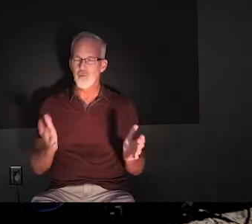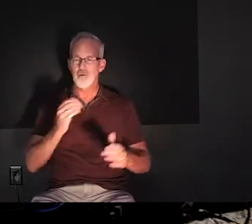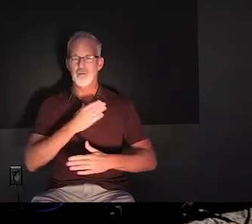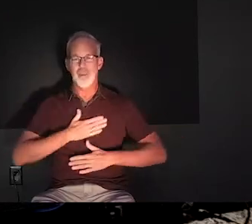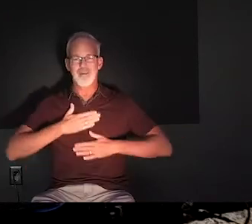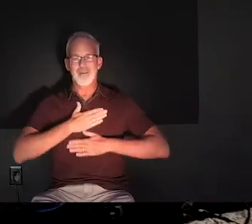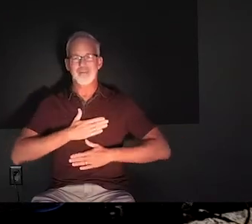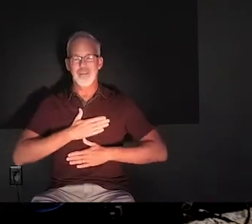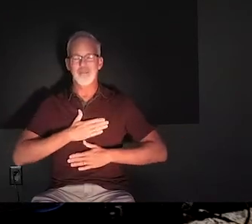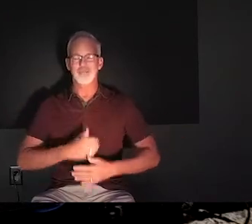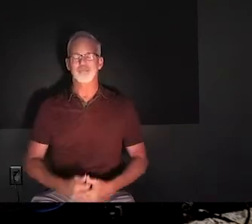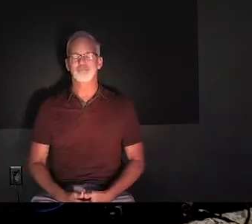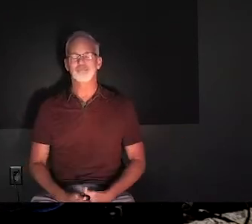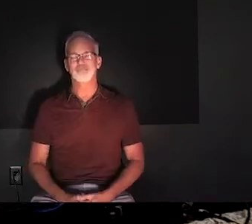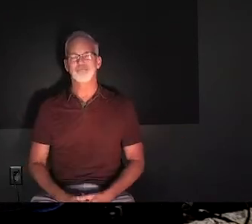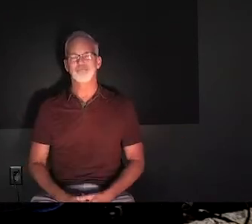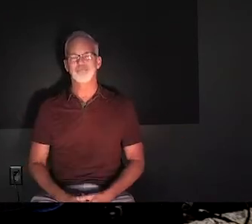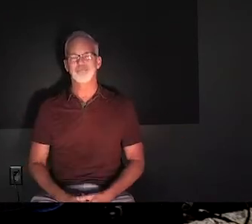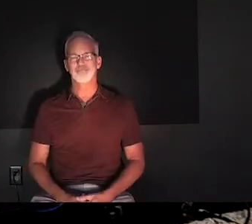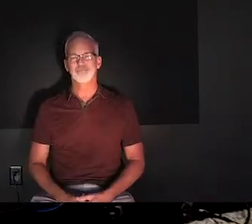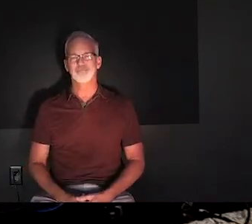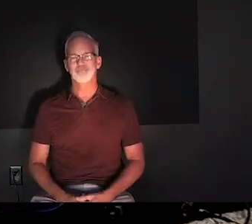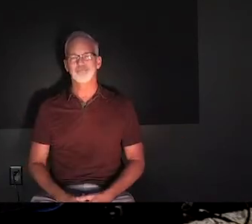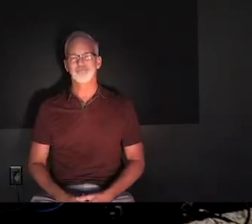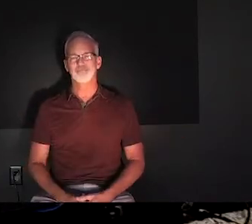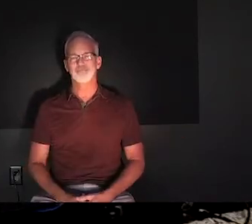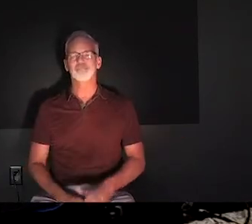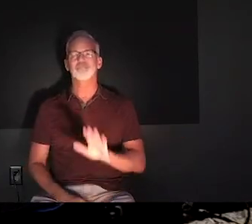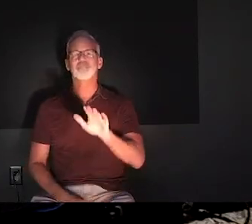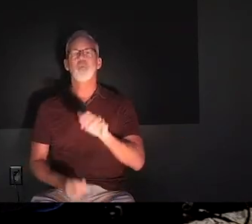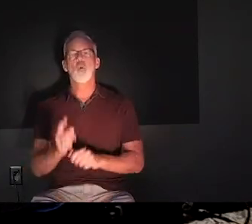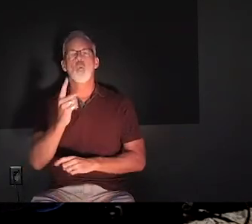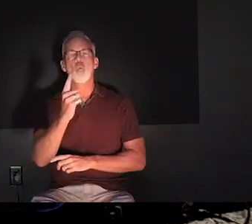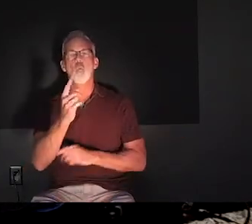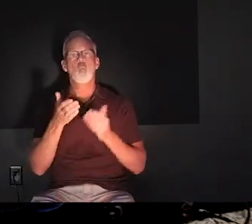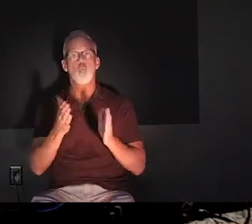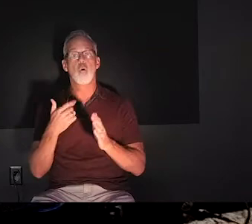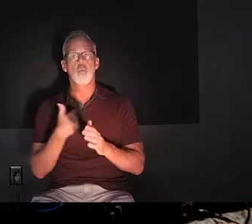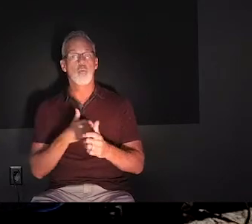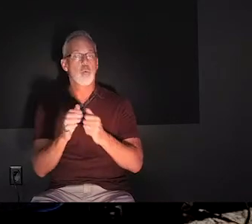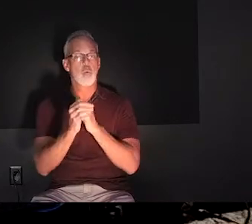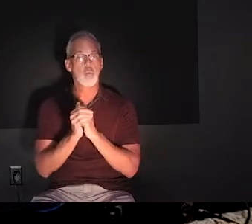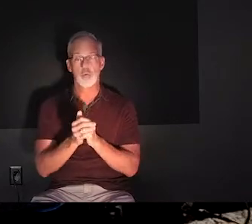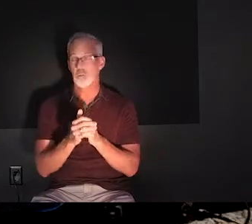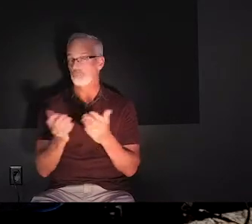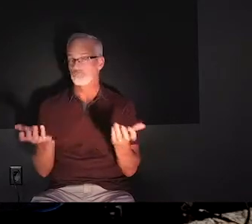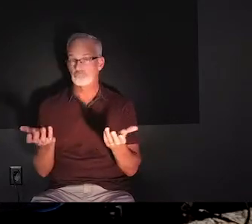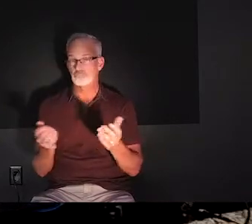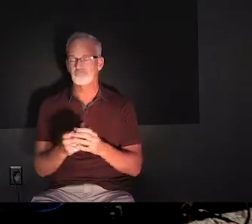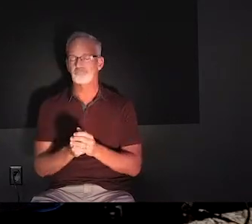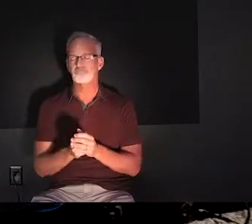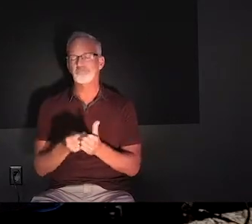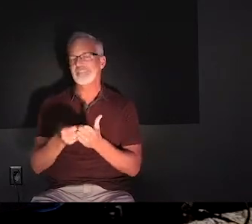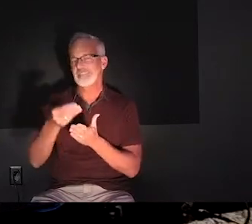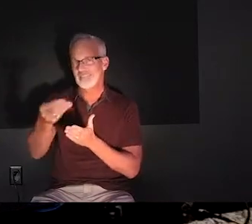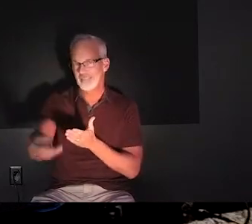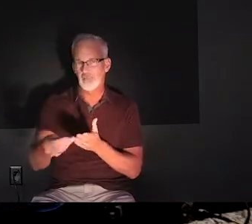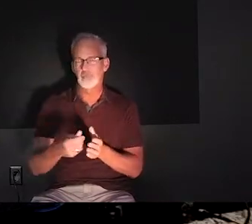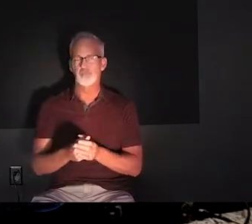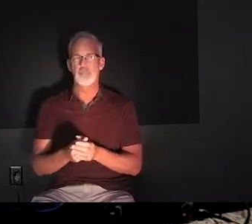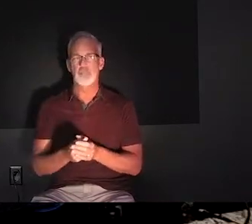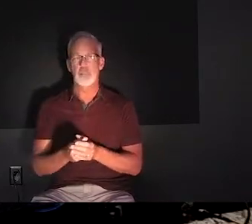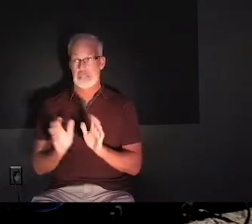entertainment as we gather together. Church, one of the ways that we worship is through giving. By giving